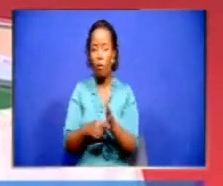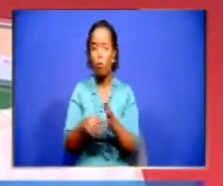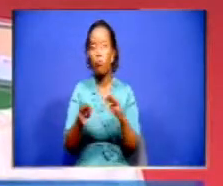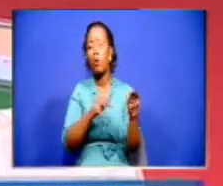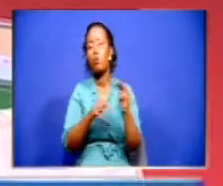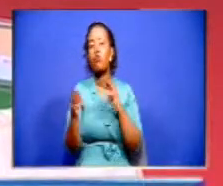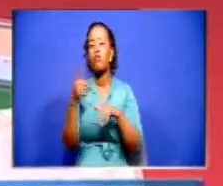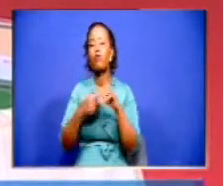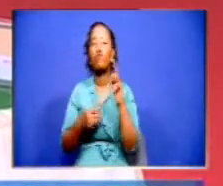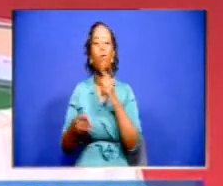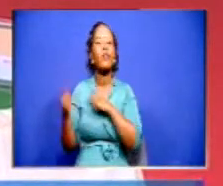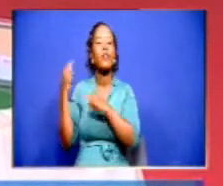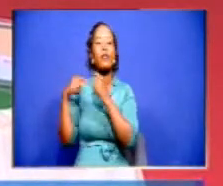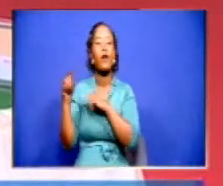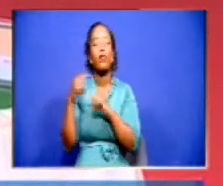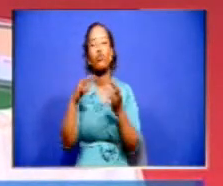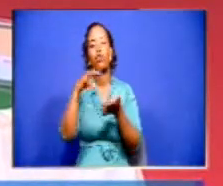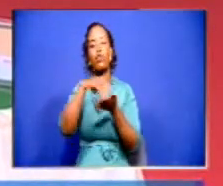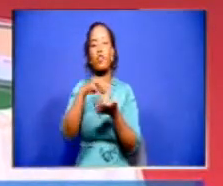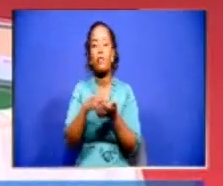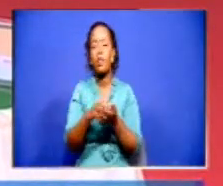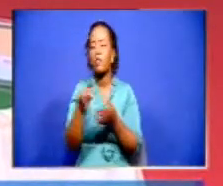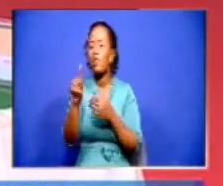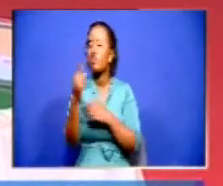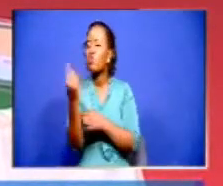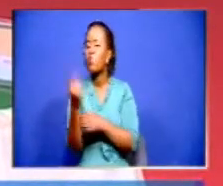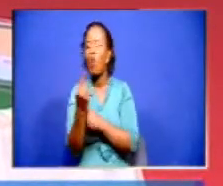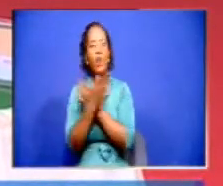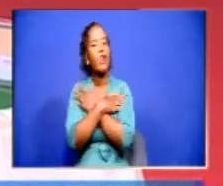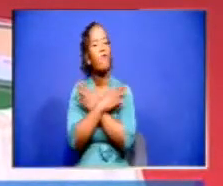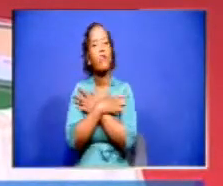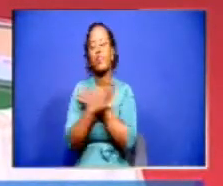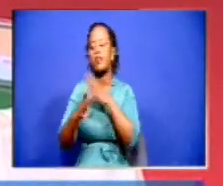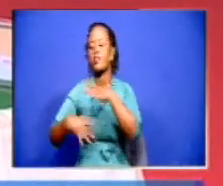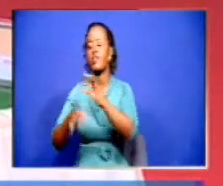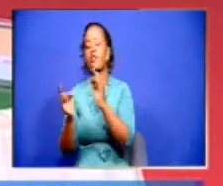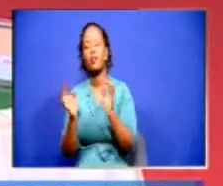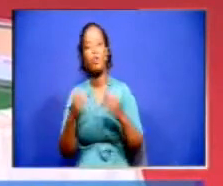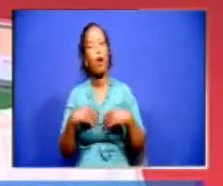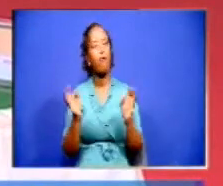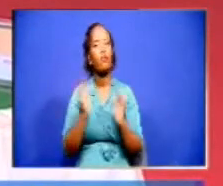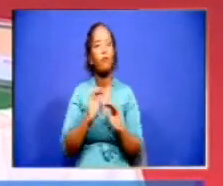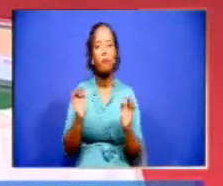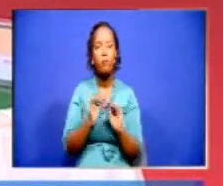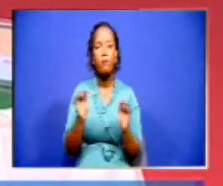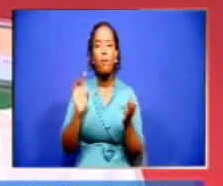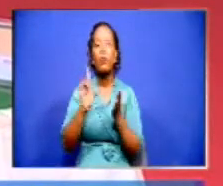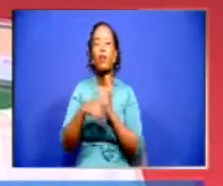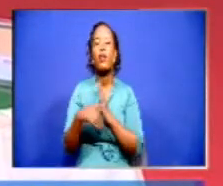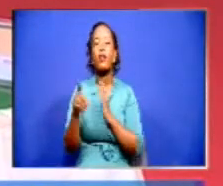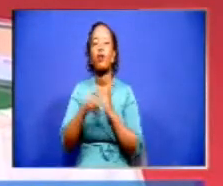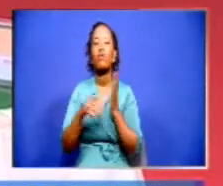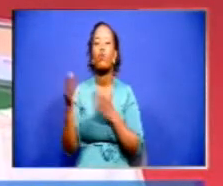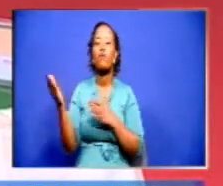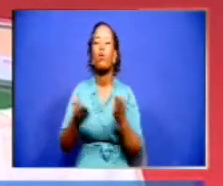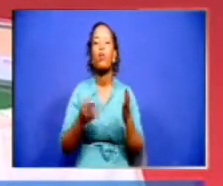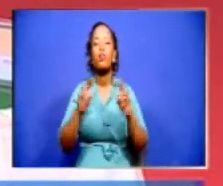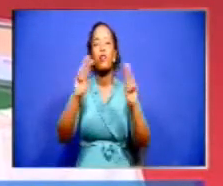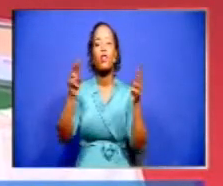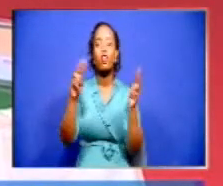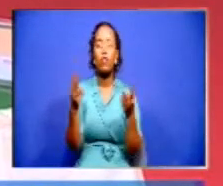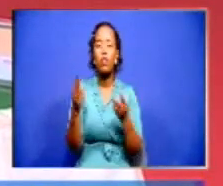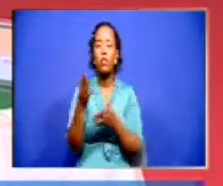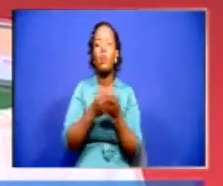traditional amicus curiae, where you are merely a friend of the court. We brought out issues where people who have some